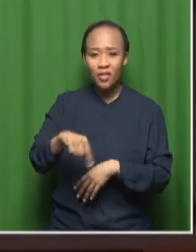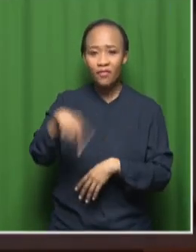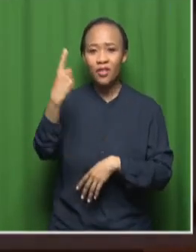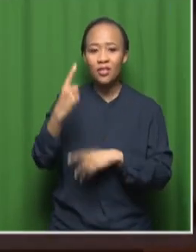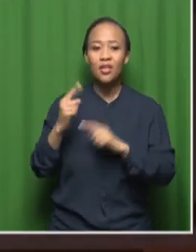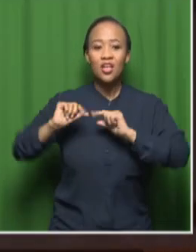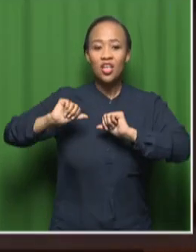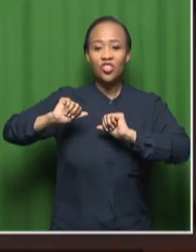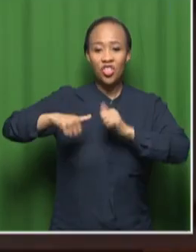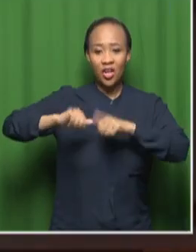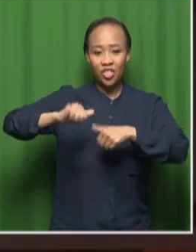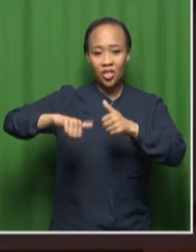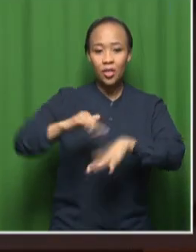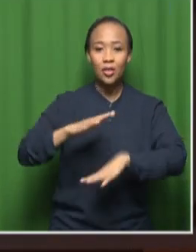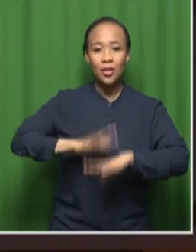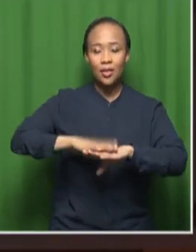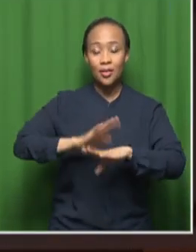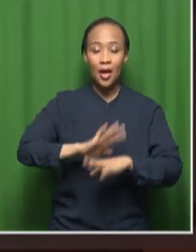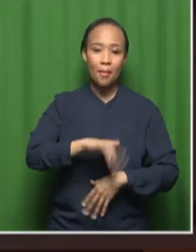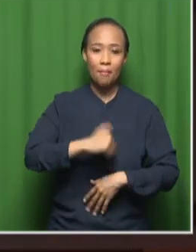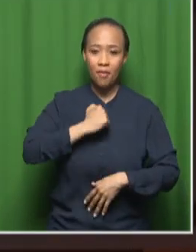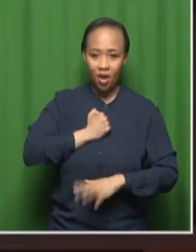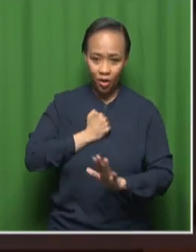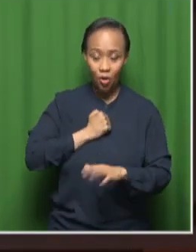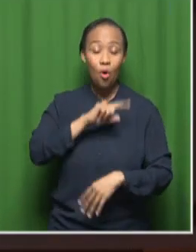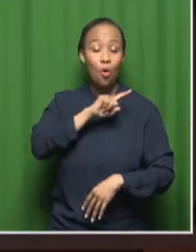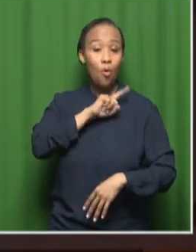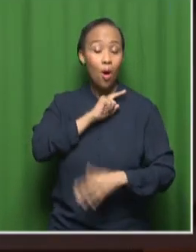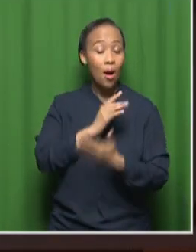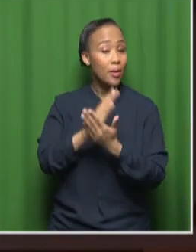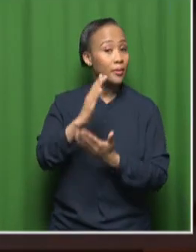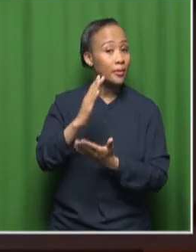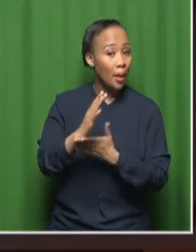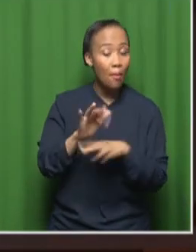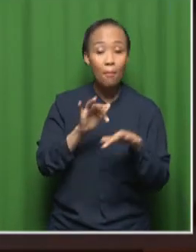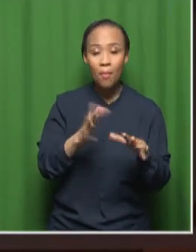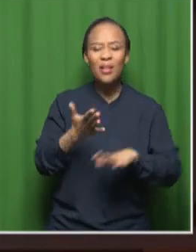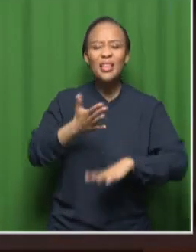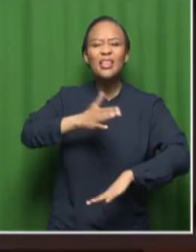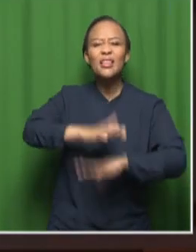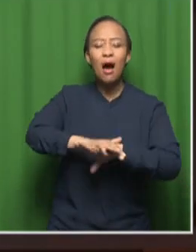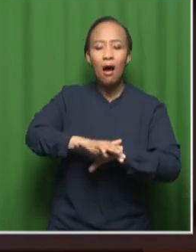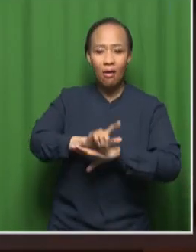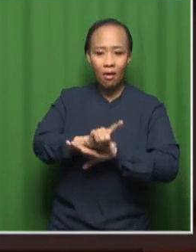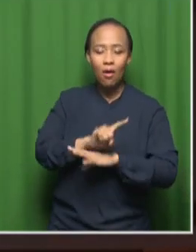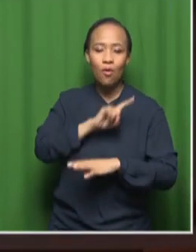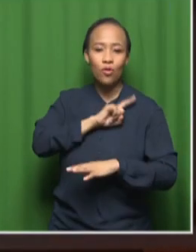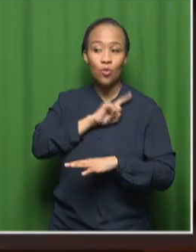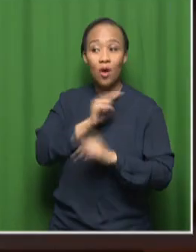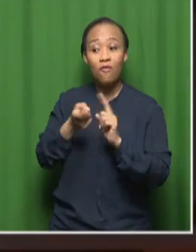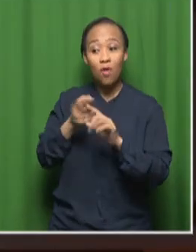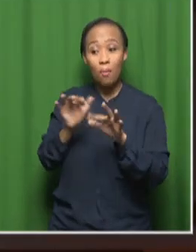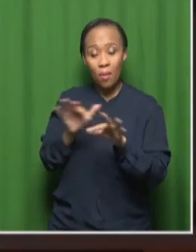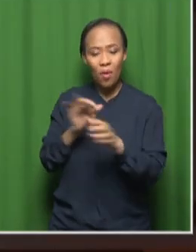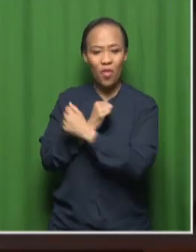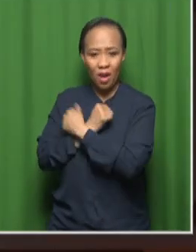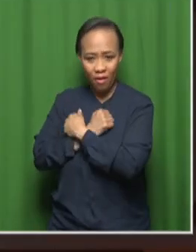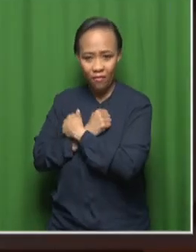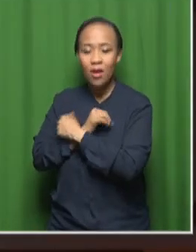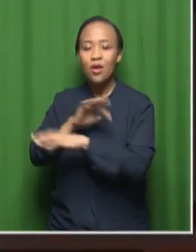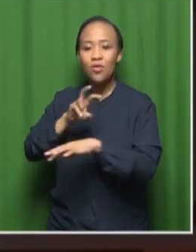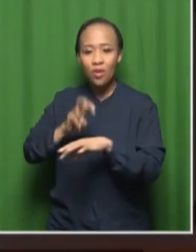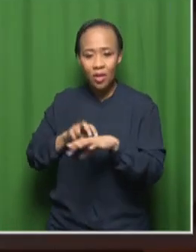to do. And those who found love, some of them lost their lives at the hands of the ones they love. The only difference was that we're an educated